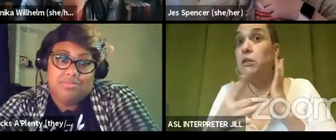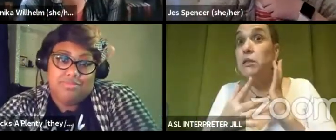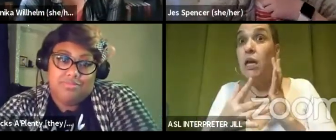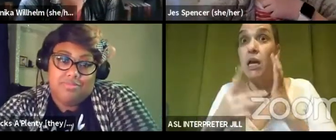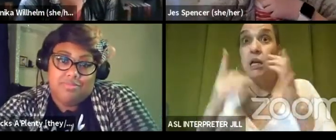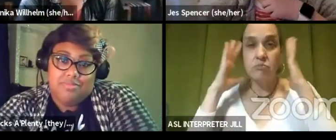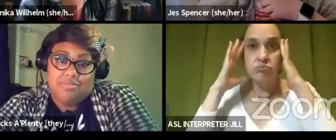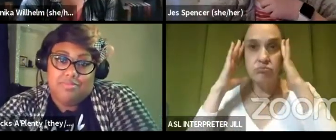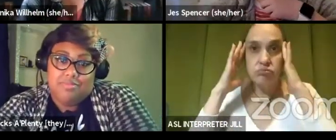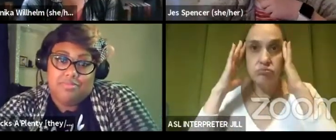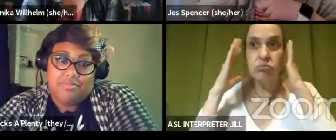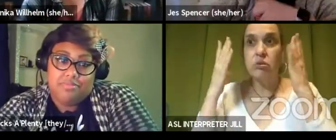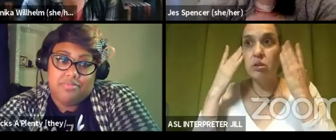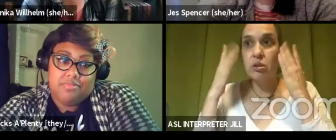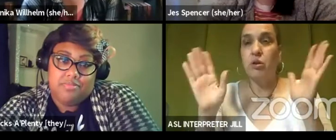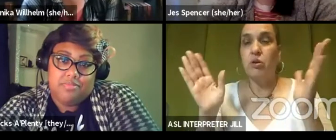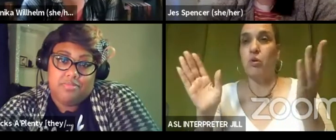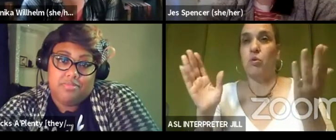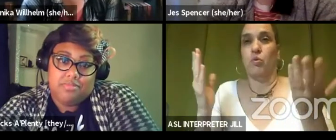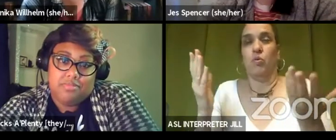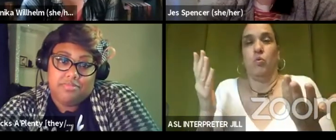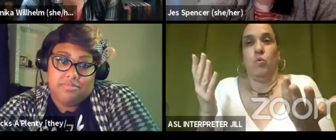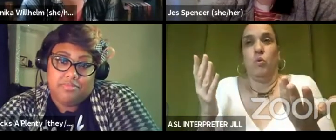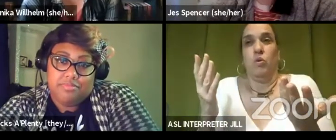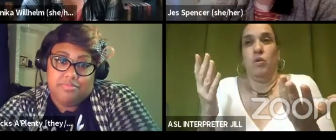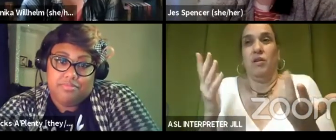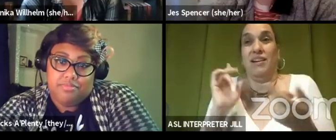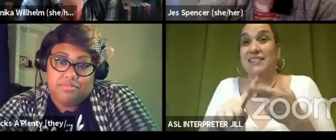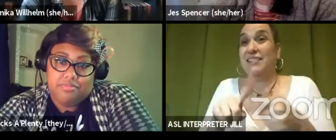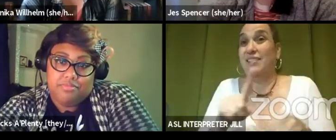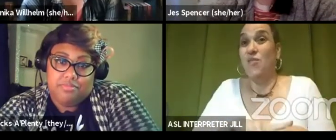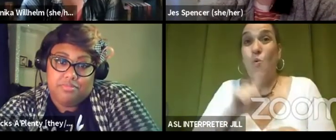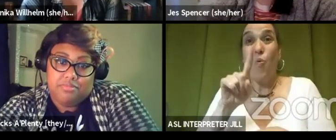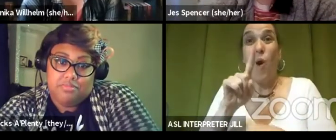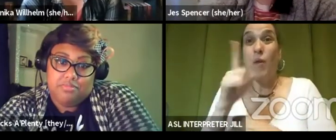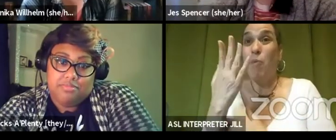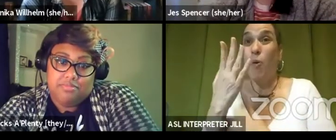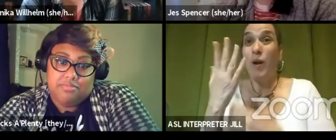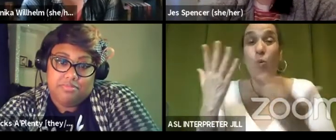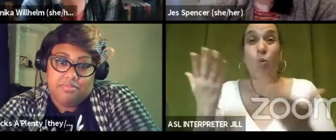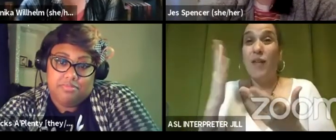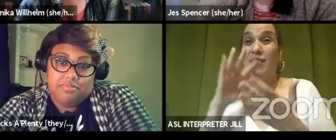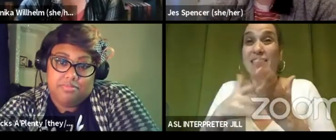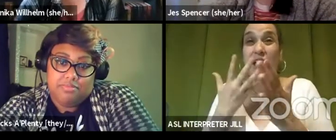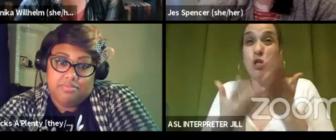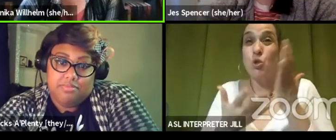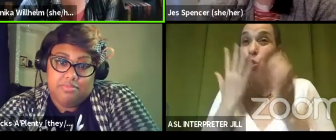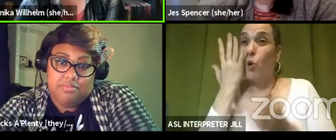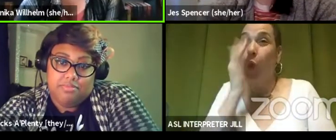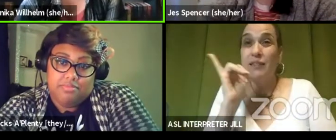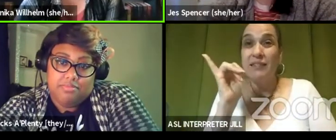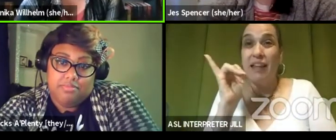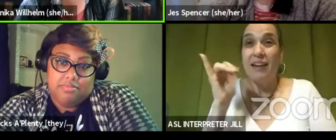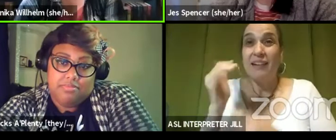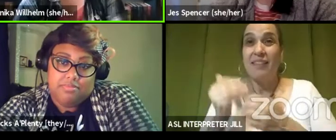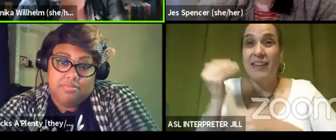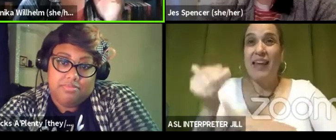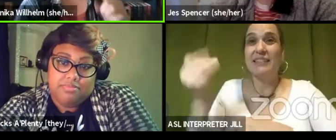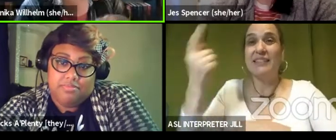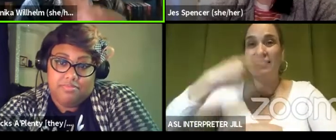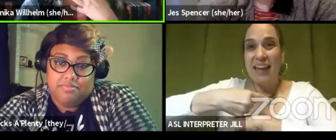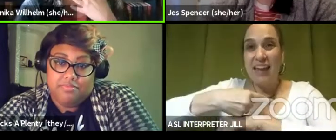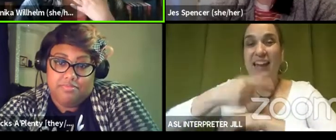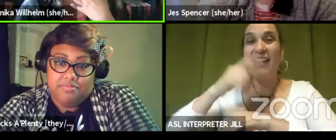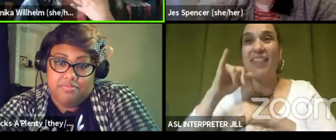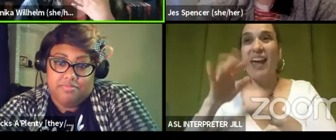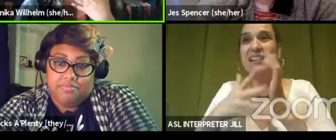you know, you don't know you don't know until 1 a.m. what your schedule the next day is going to be. And that